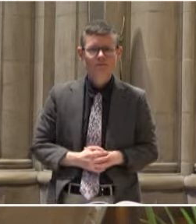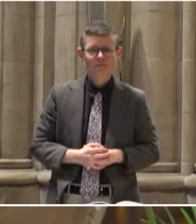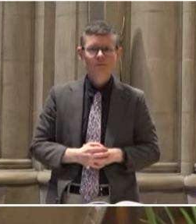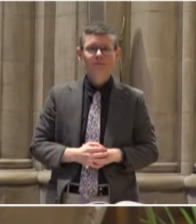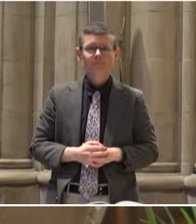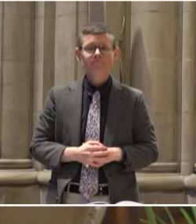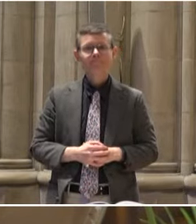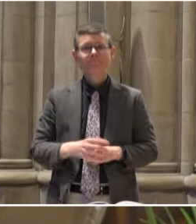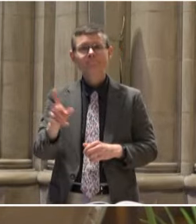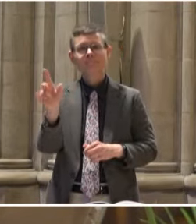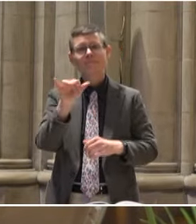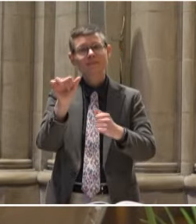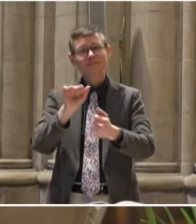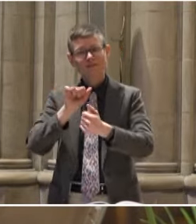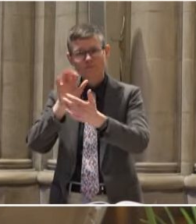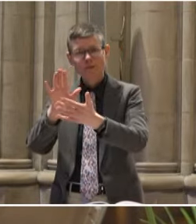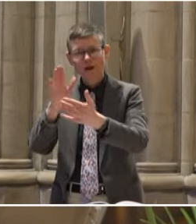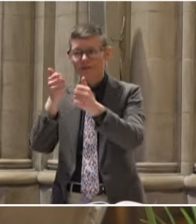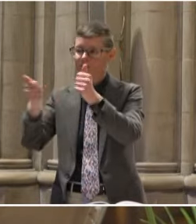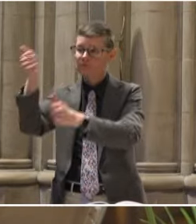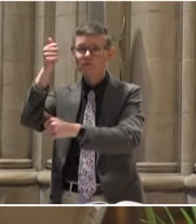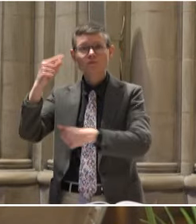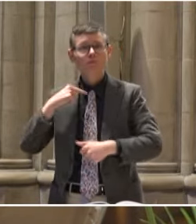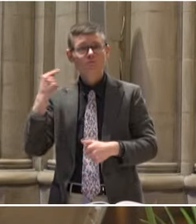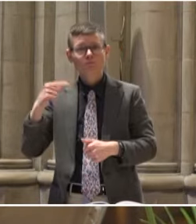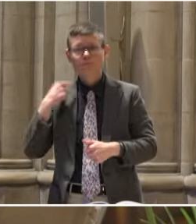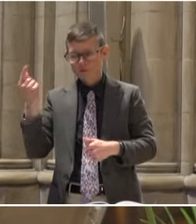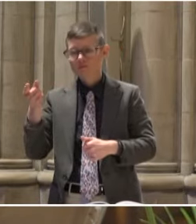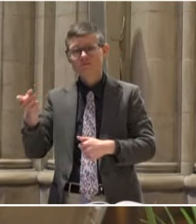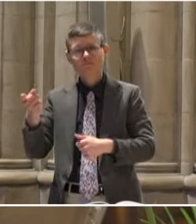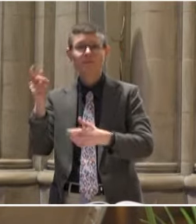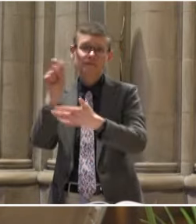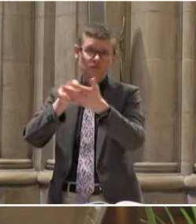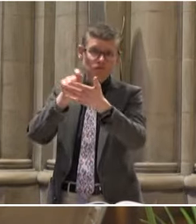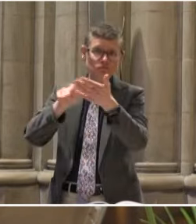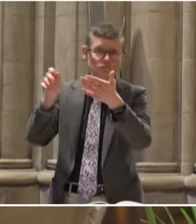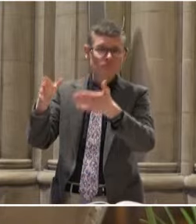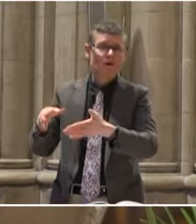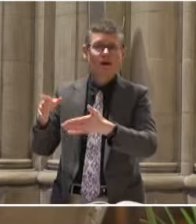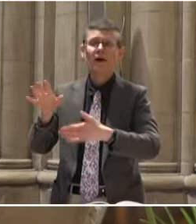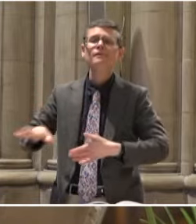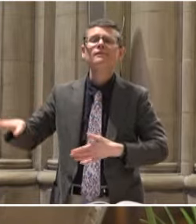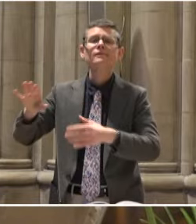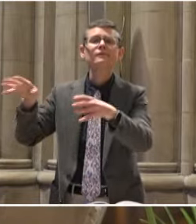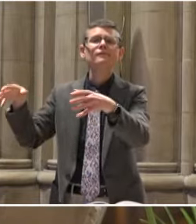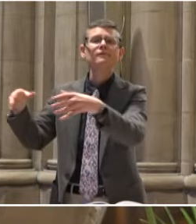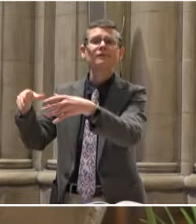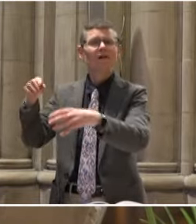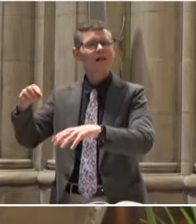the same way, the chief priests, along with the scribes, were